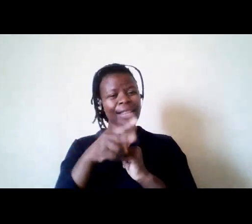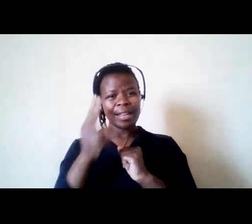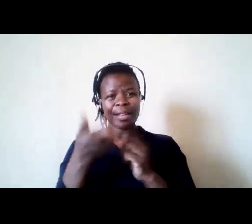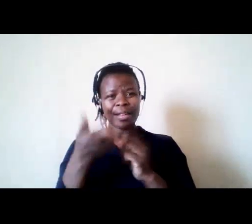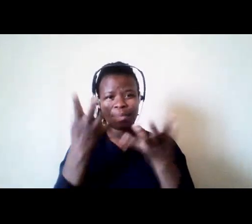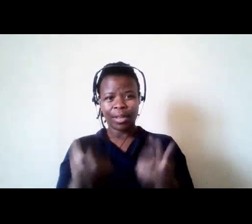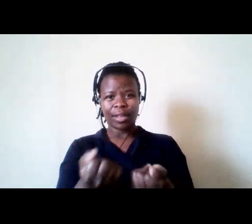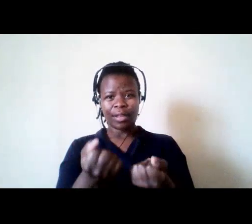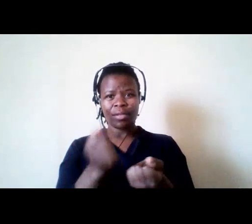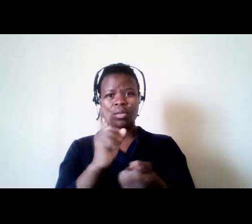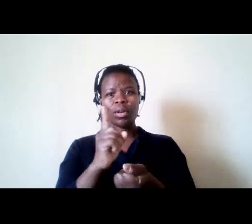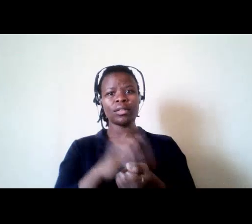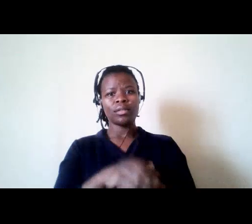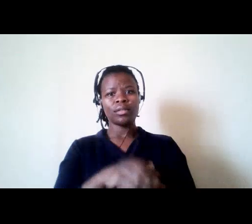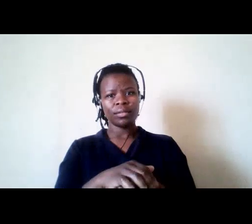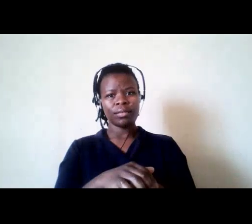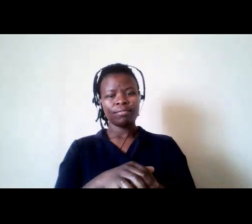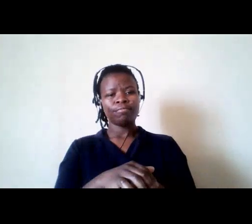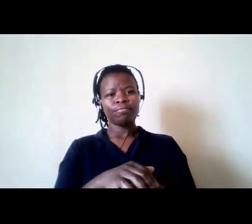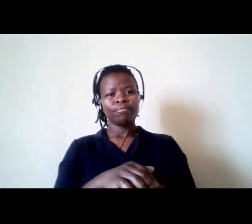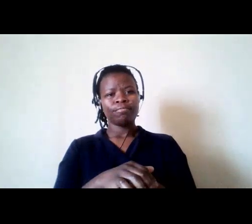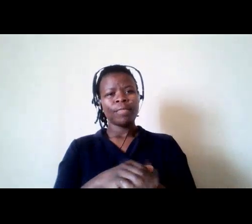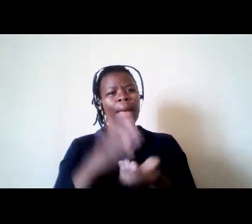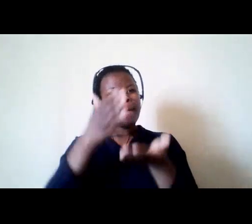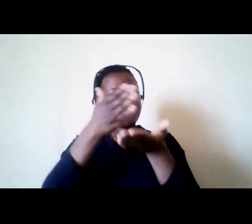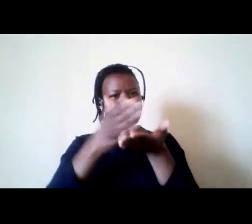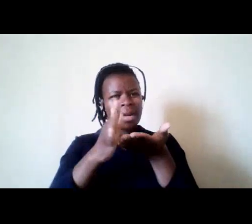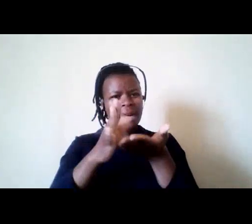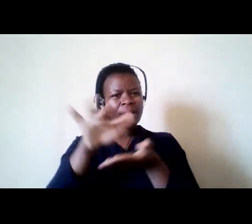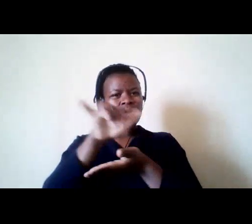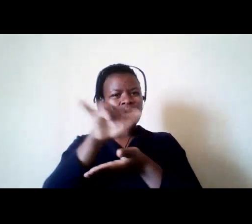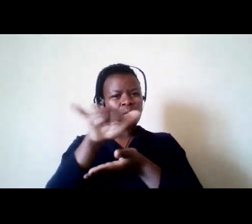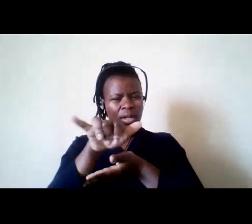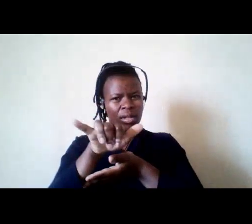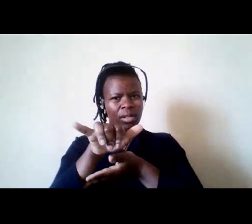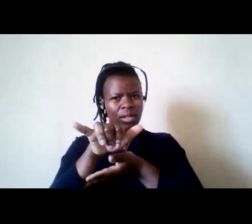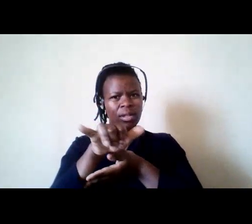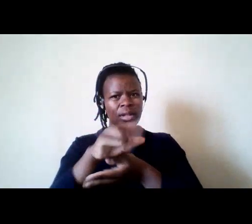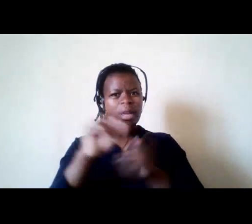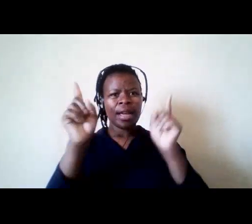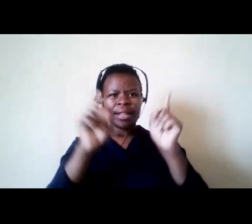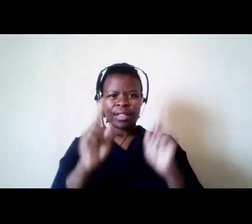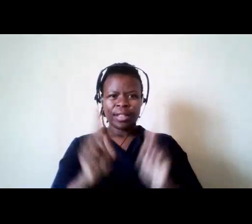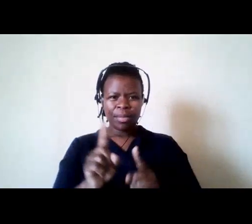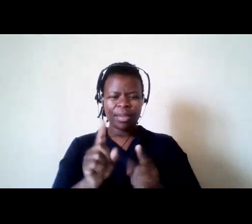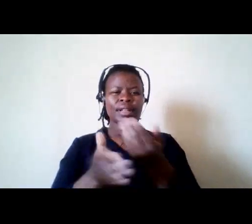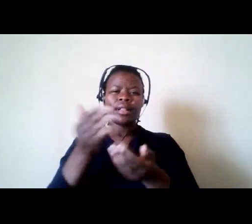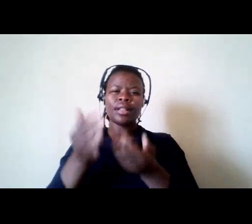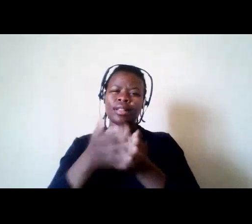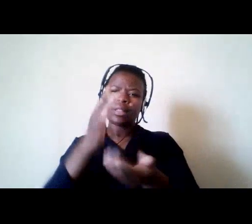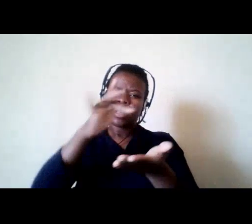eagerness on the part of educate some, special care centers and those in special